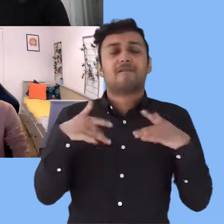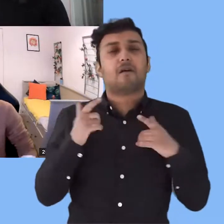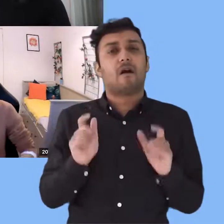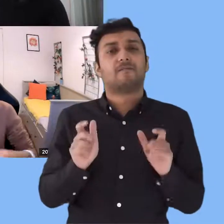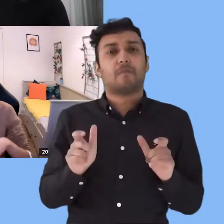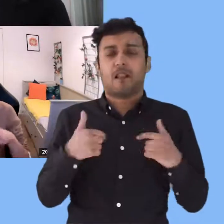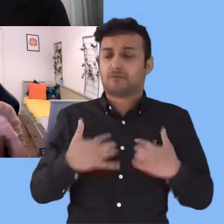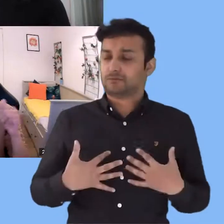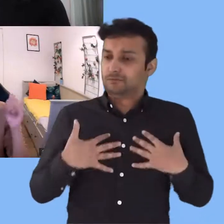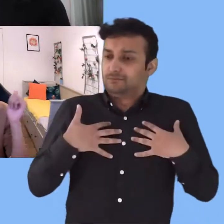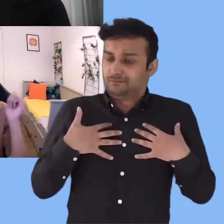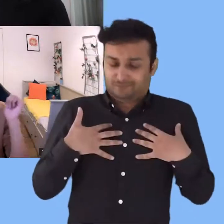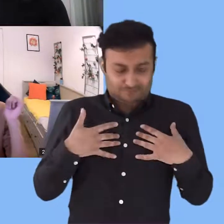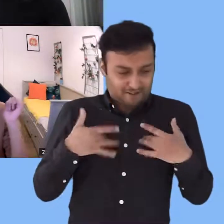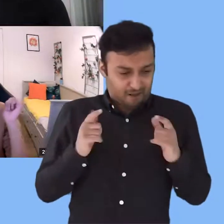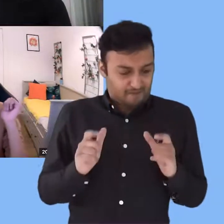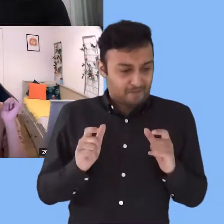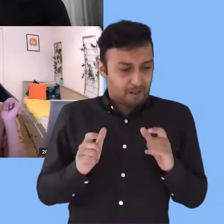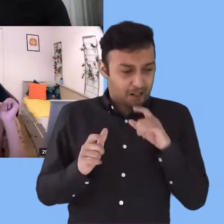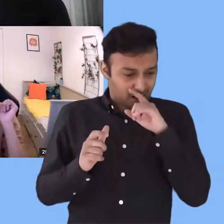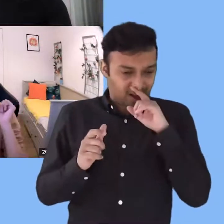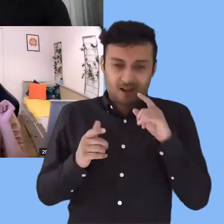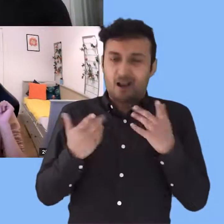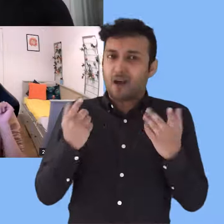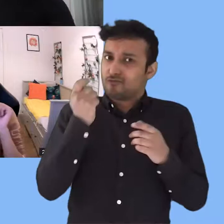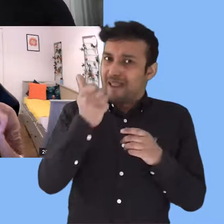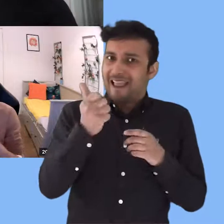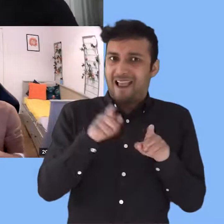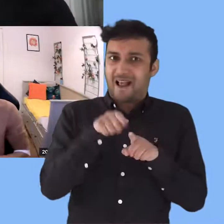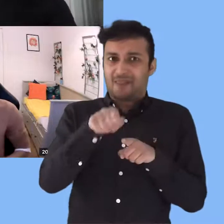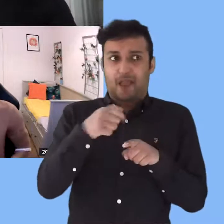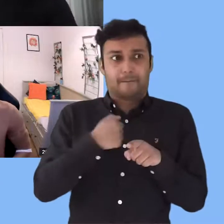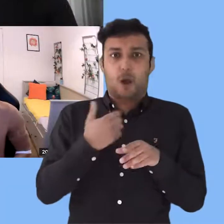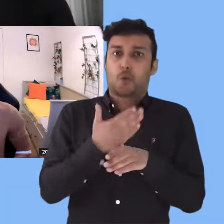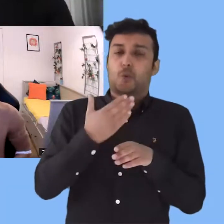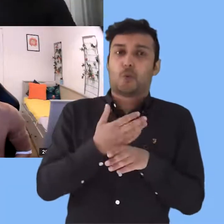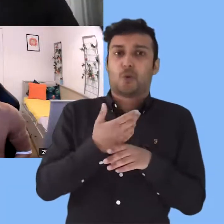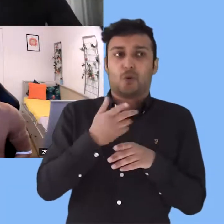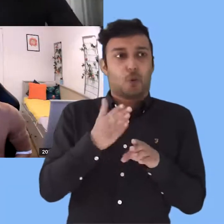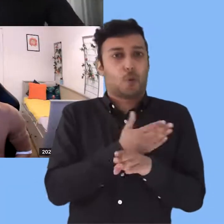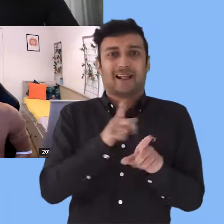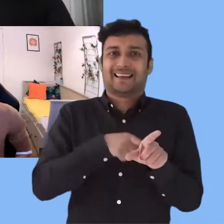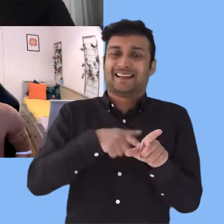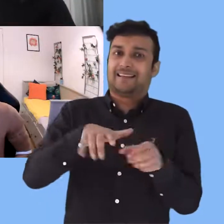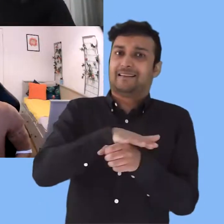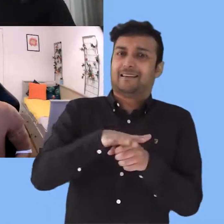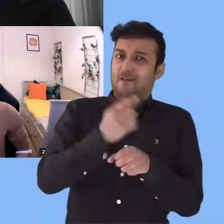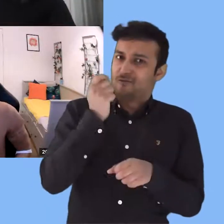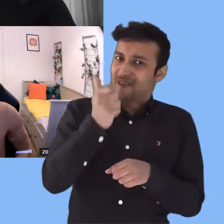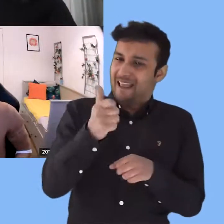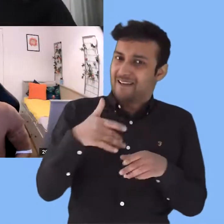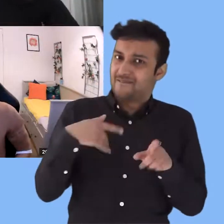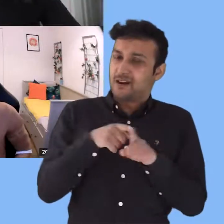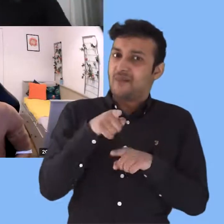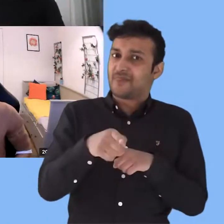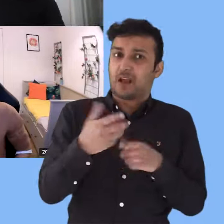in. And I just think about that in terms of, you know, you spoke about what are our visible and invisible identity markers.